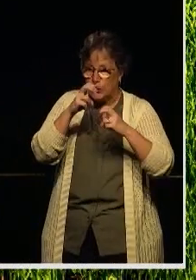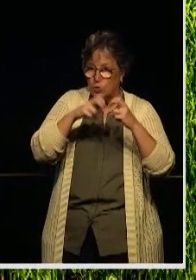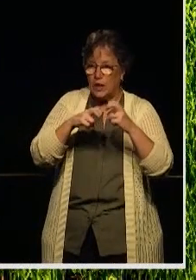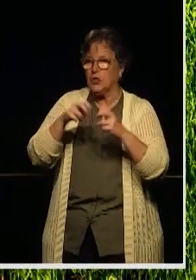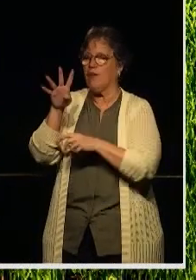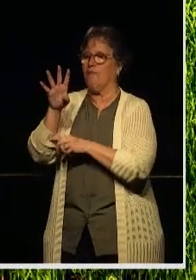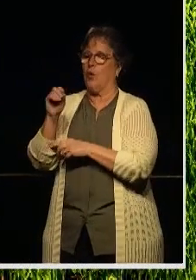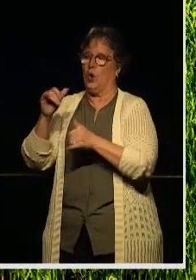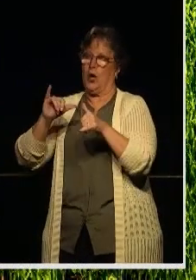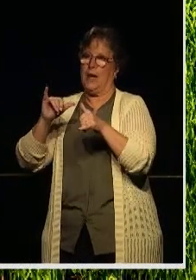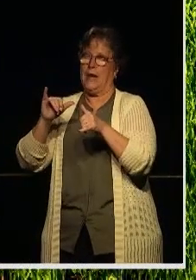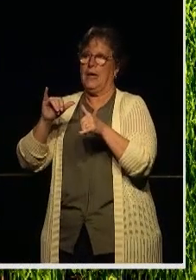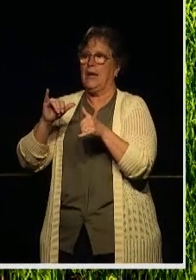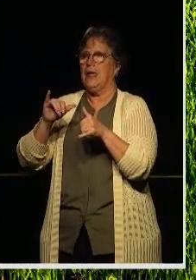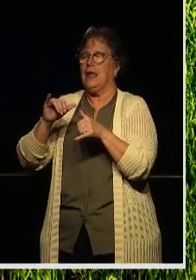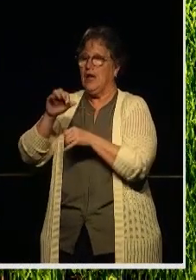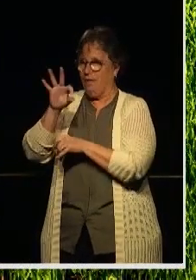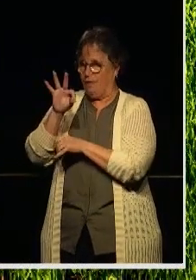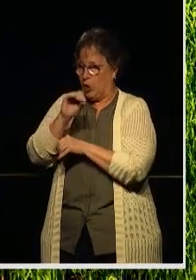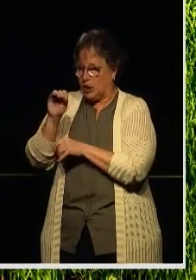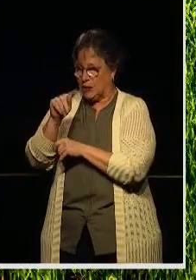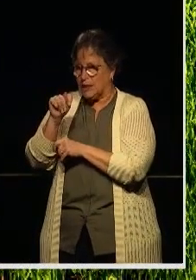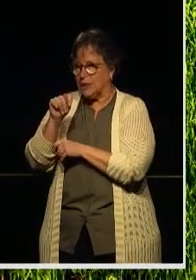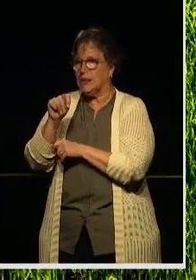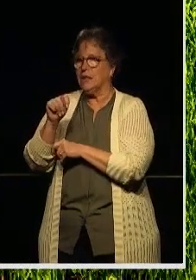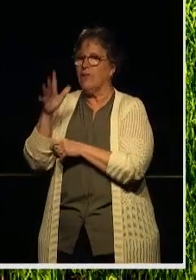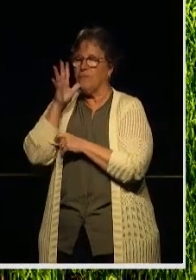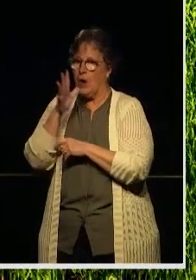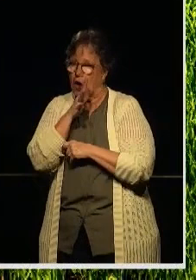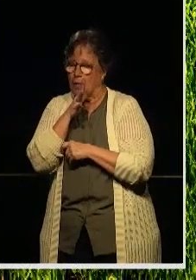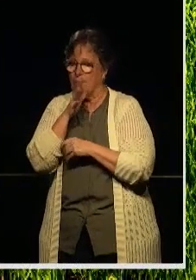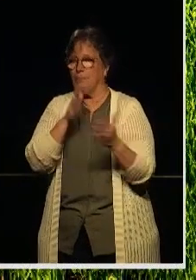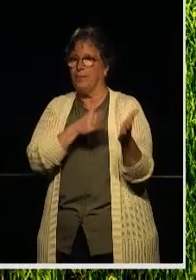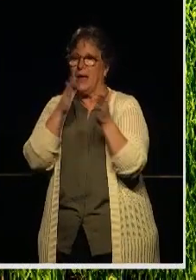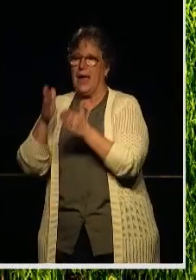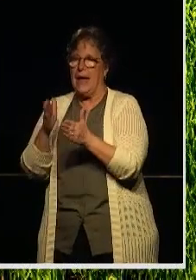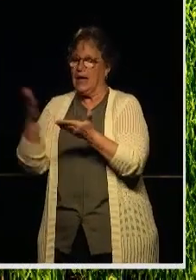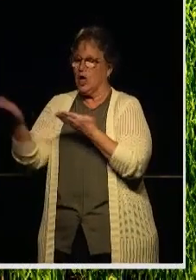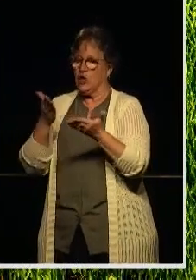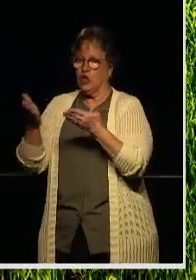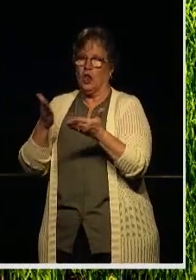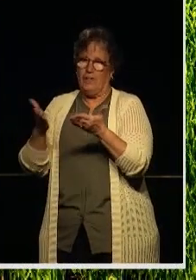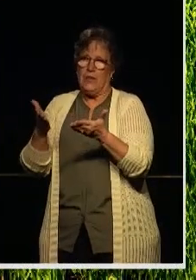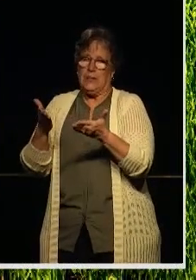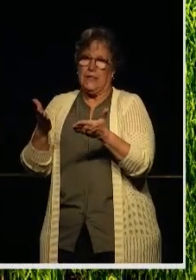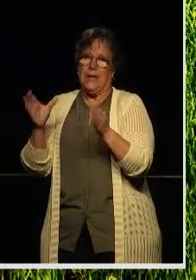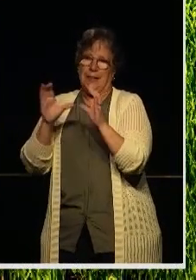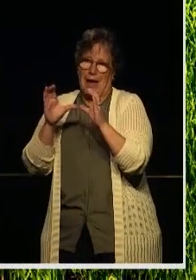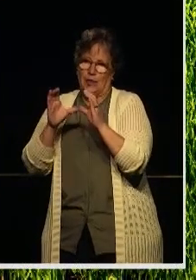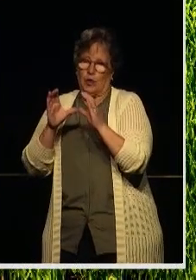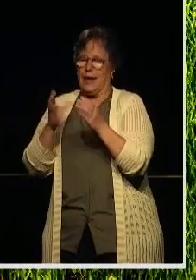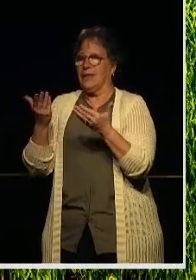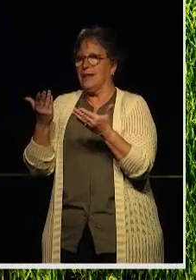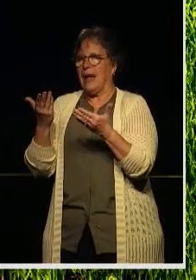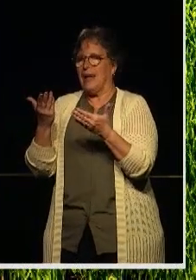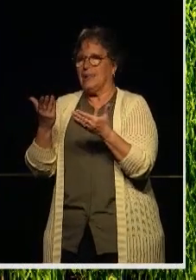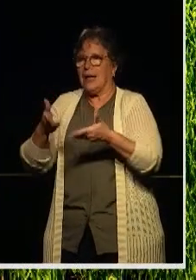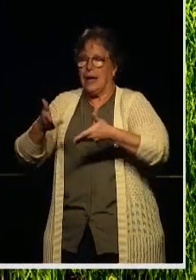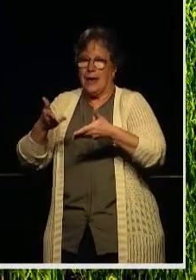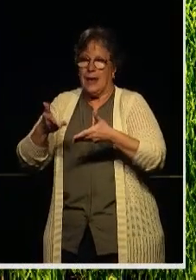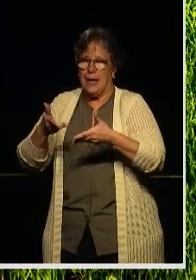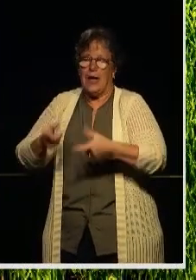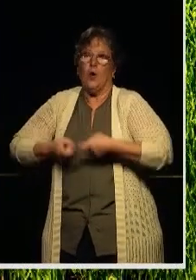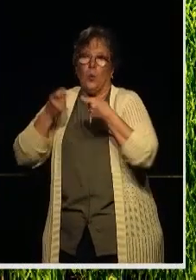farm, training from our MycoLogic team, and then a service subscription that includes both access to proprietary